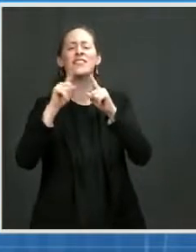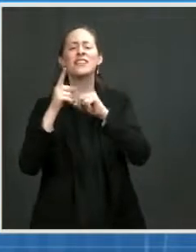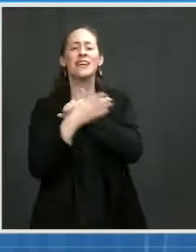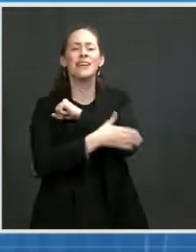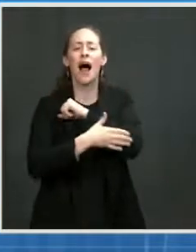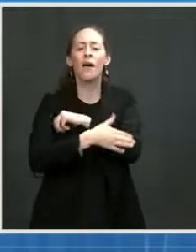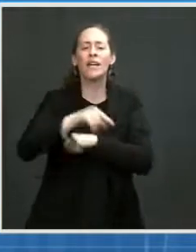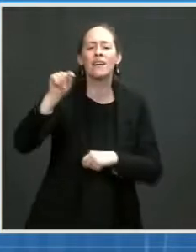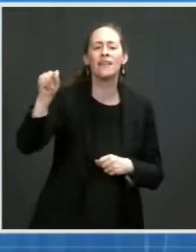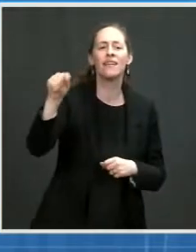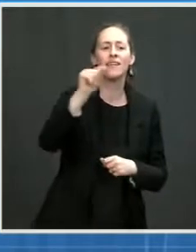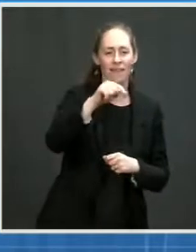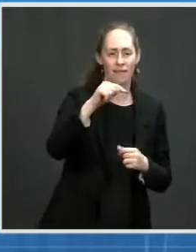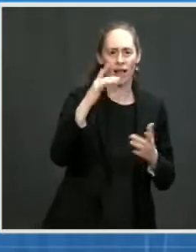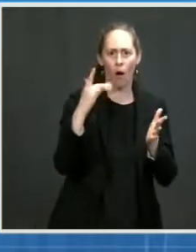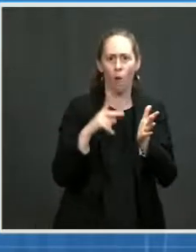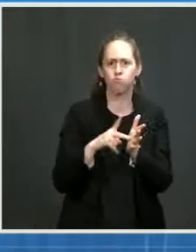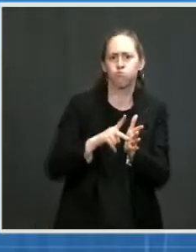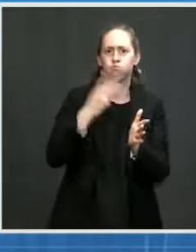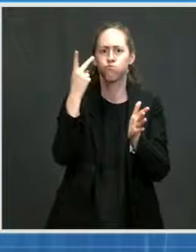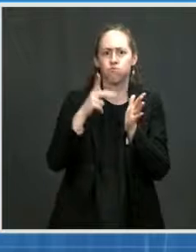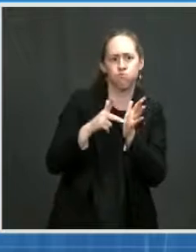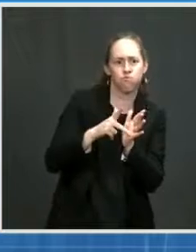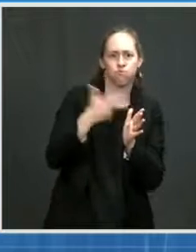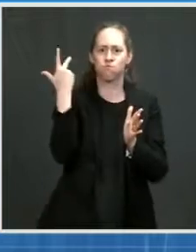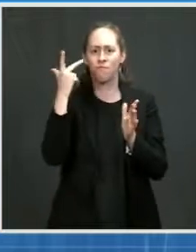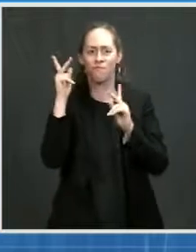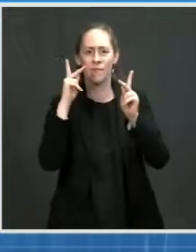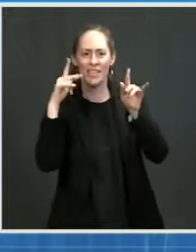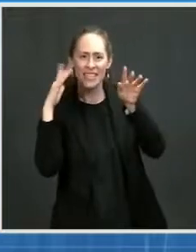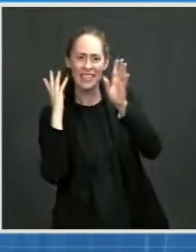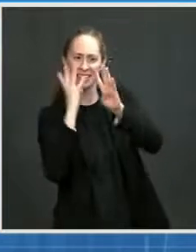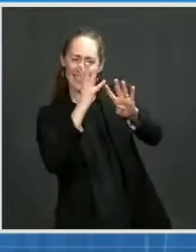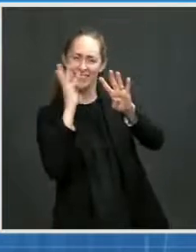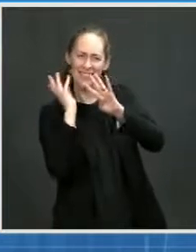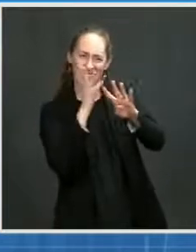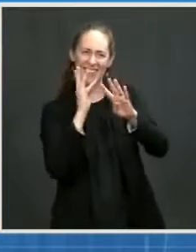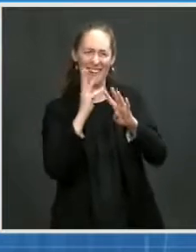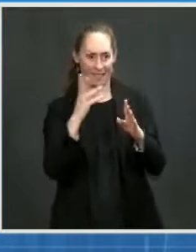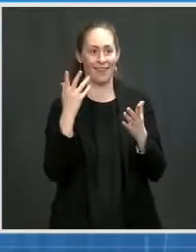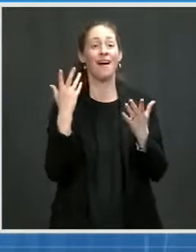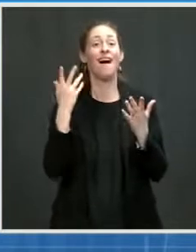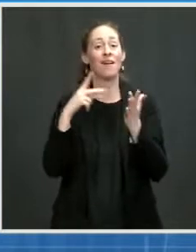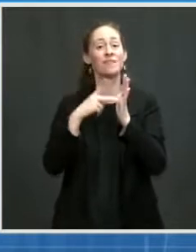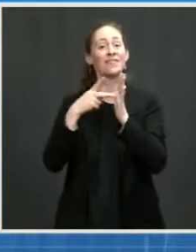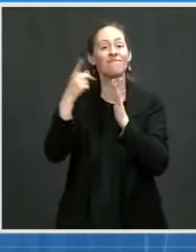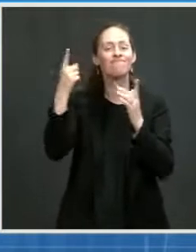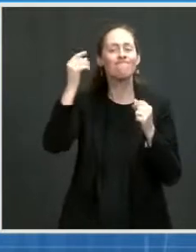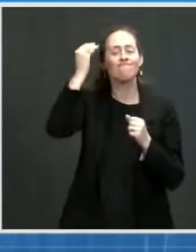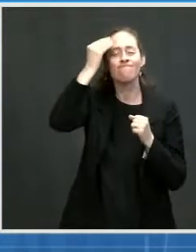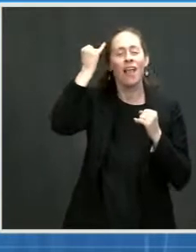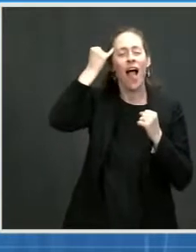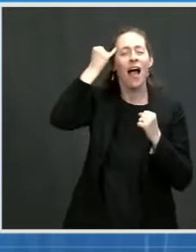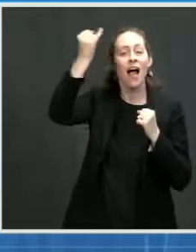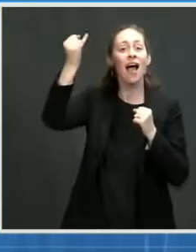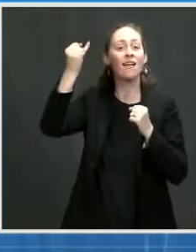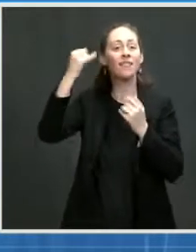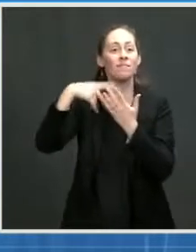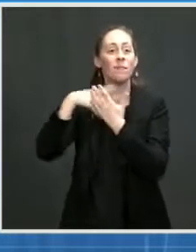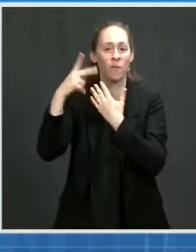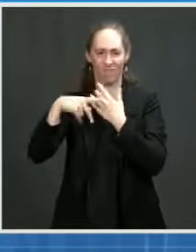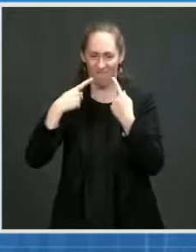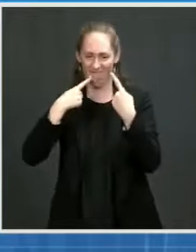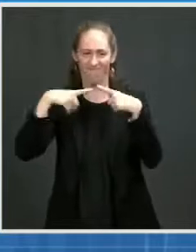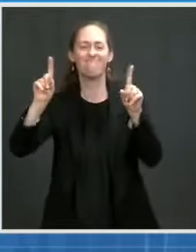announcement. In other words, the program is working. Since then, we've seen more states, including Maryland, New York,